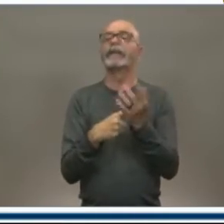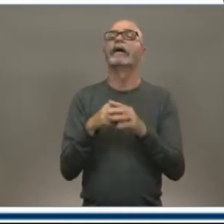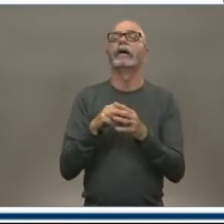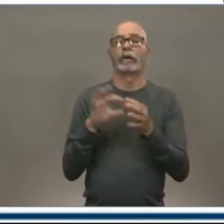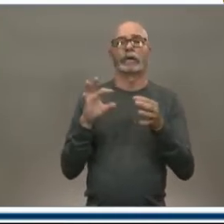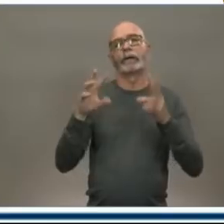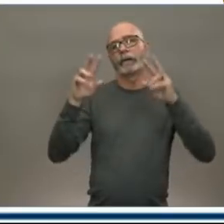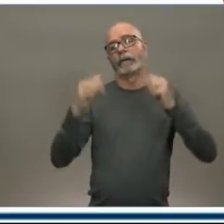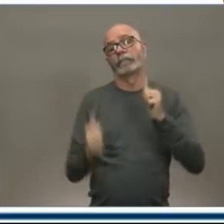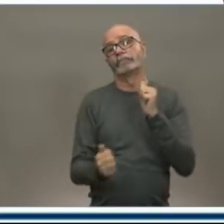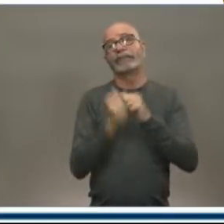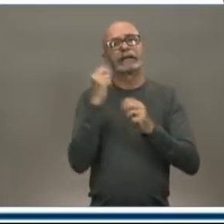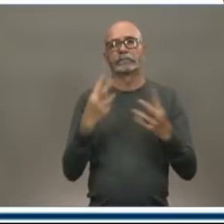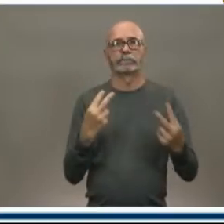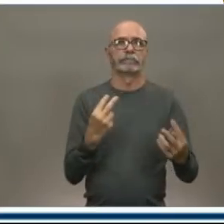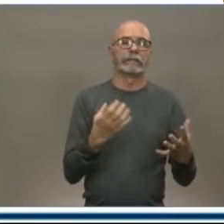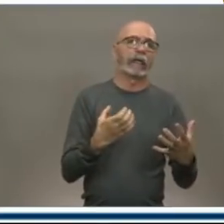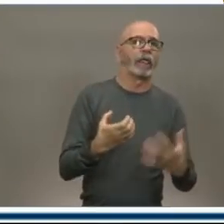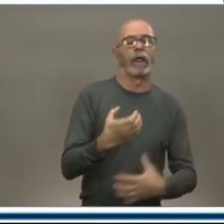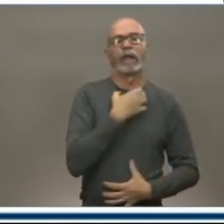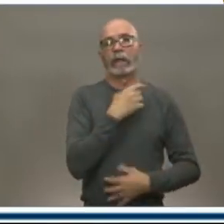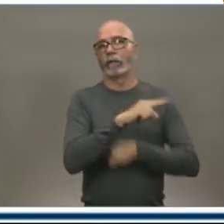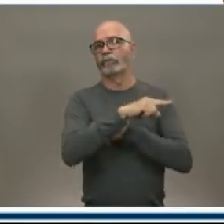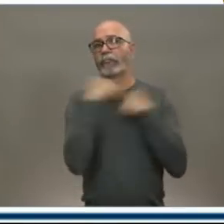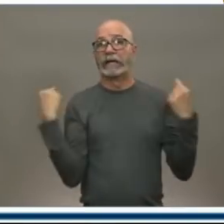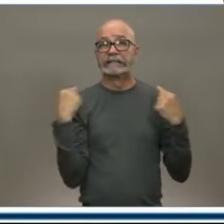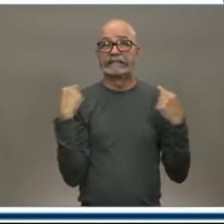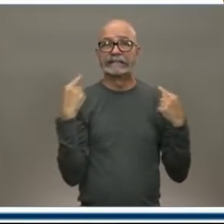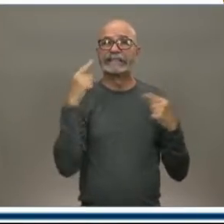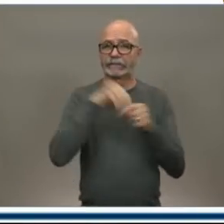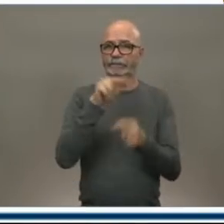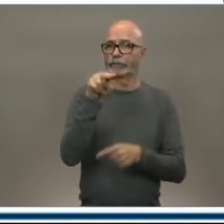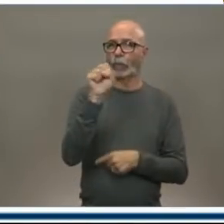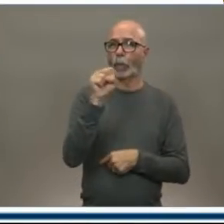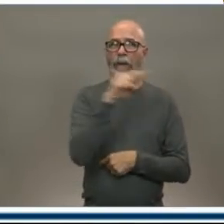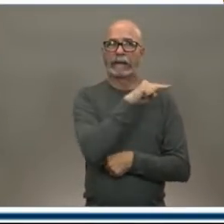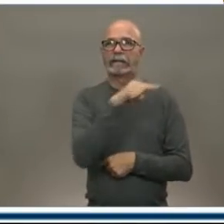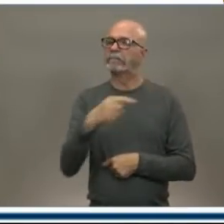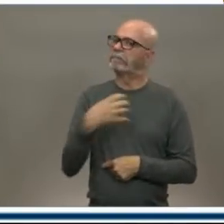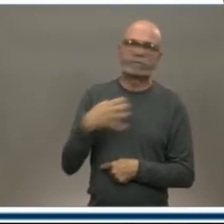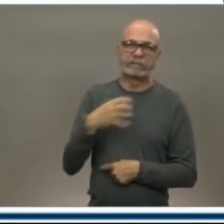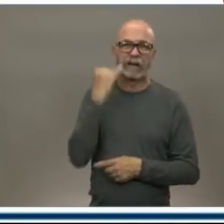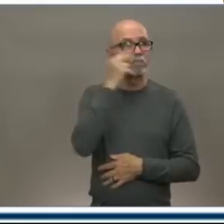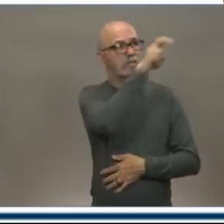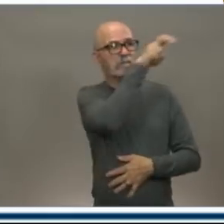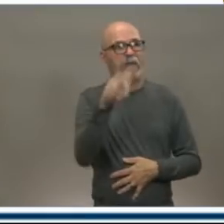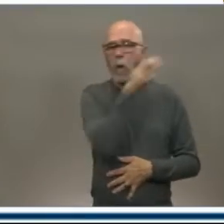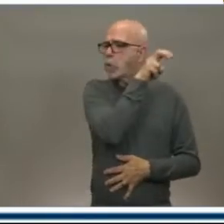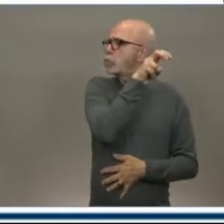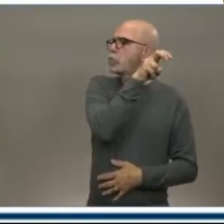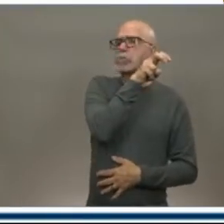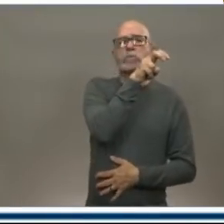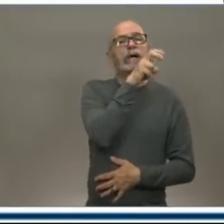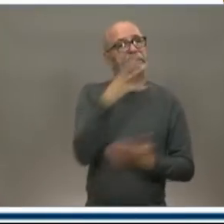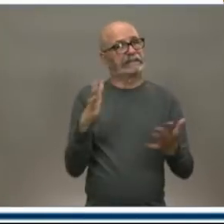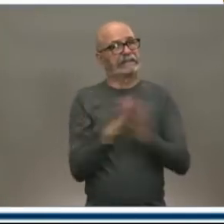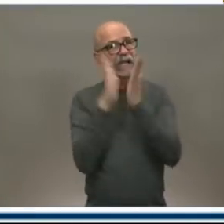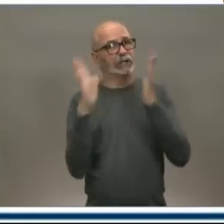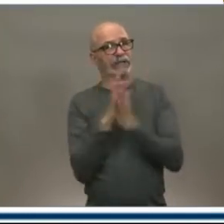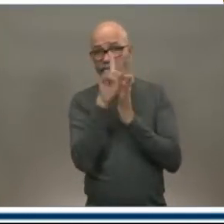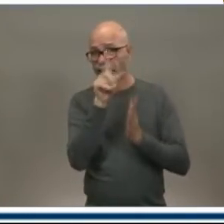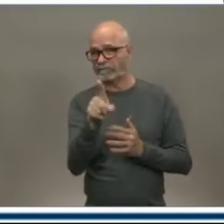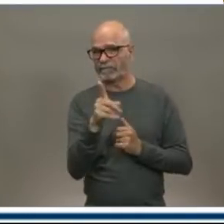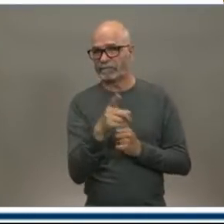travel. So you've already made your stance clear on that, but I want to put it another way. How close are we to you